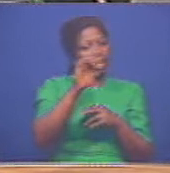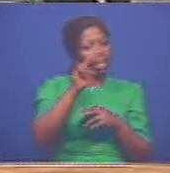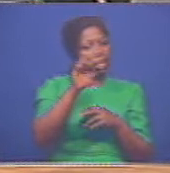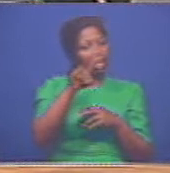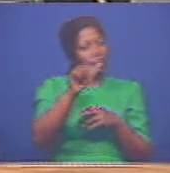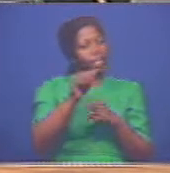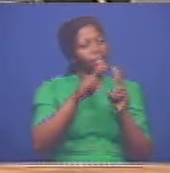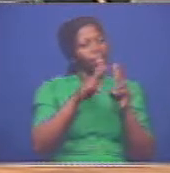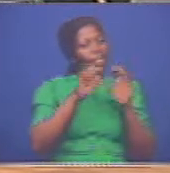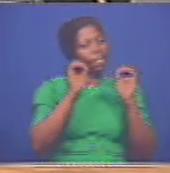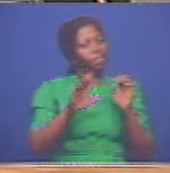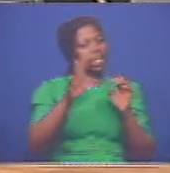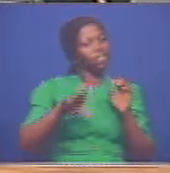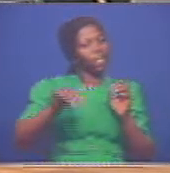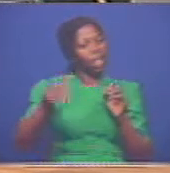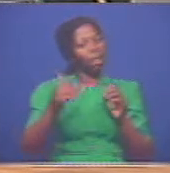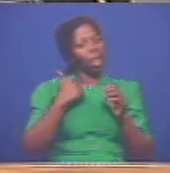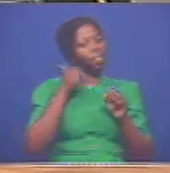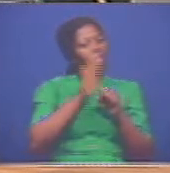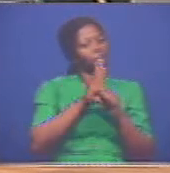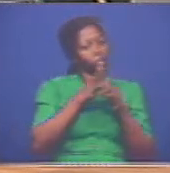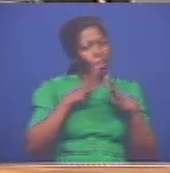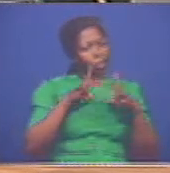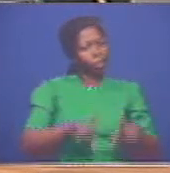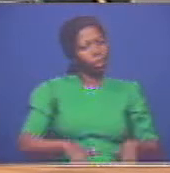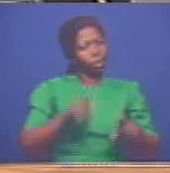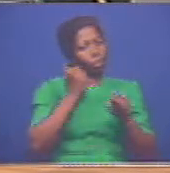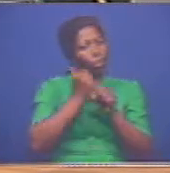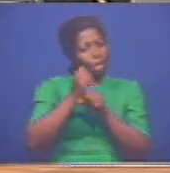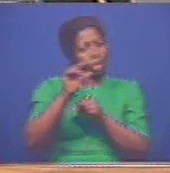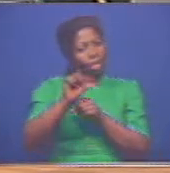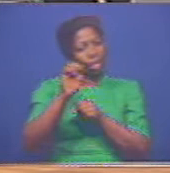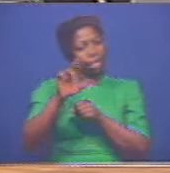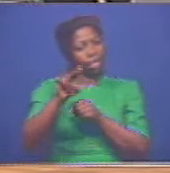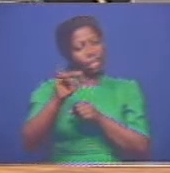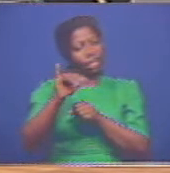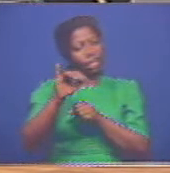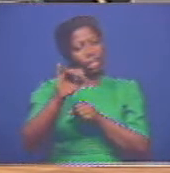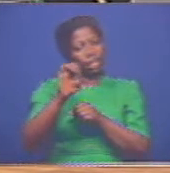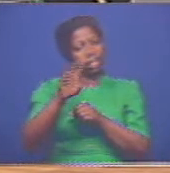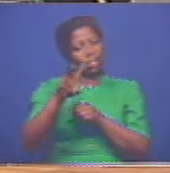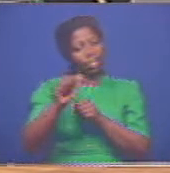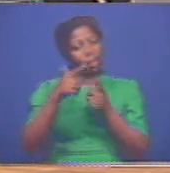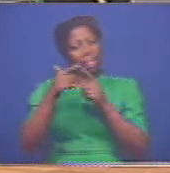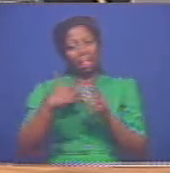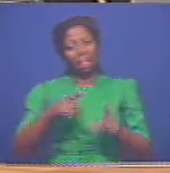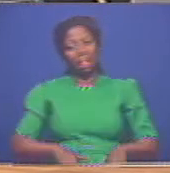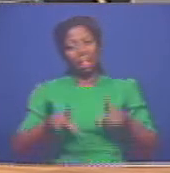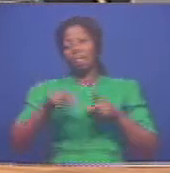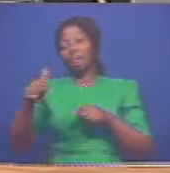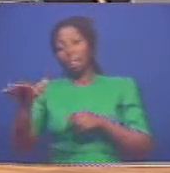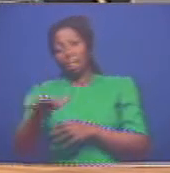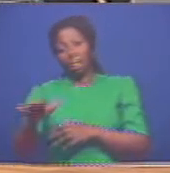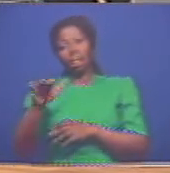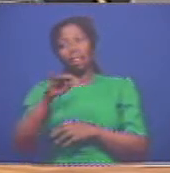of people who work in Geneva, but they live on the other side of France because they use the train system,